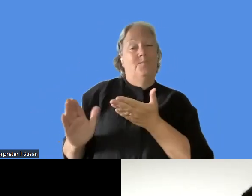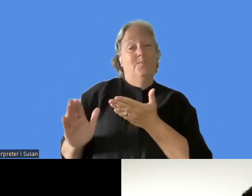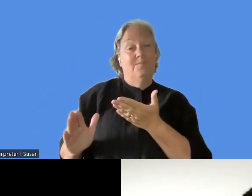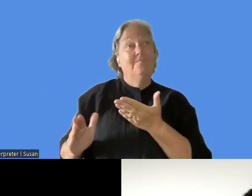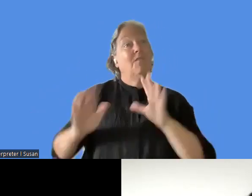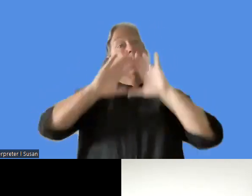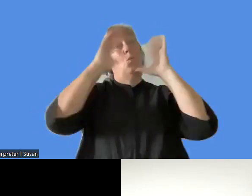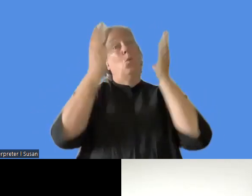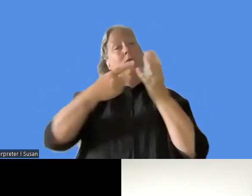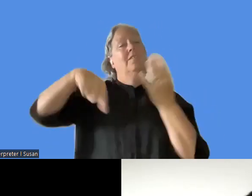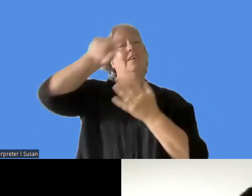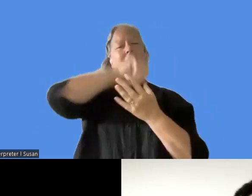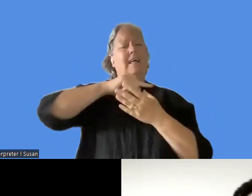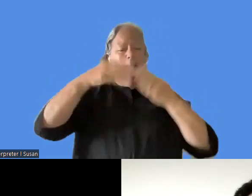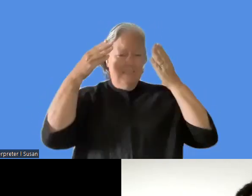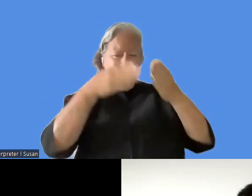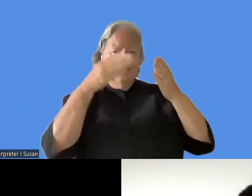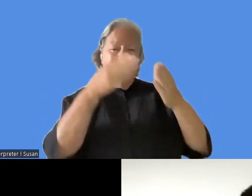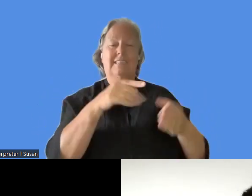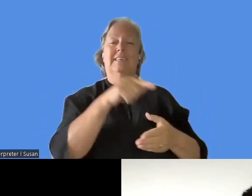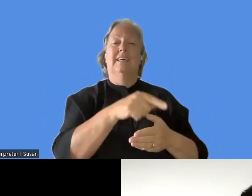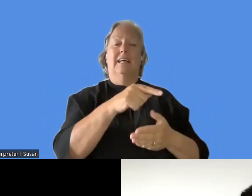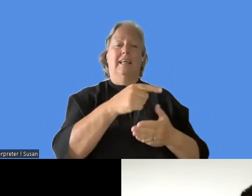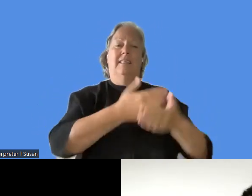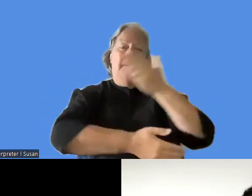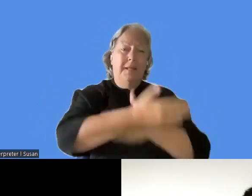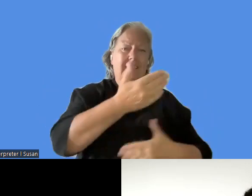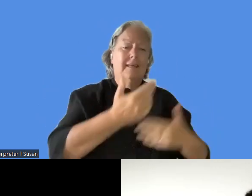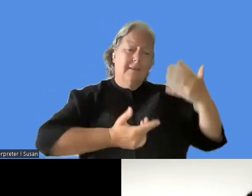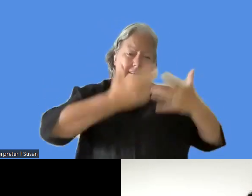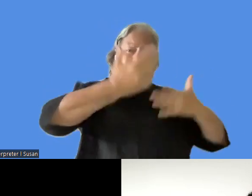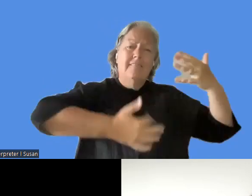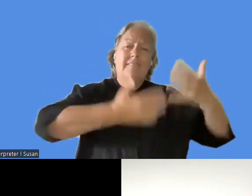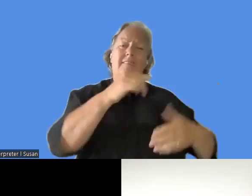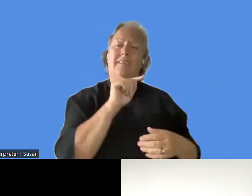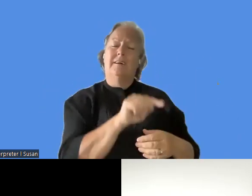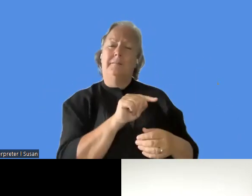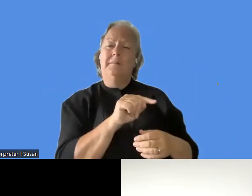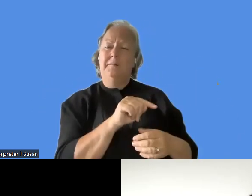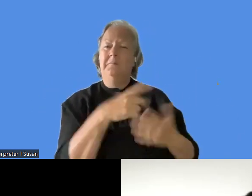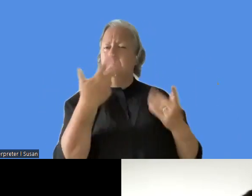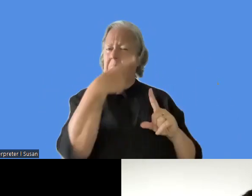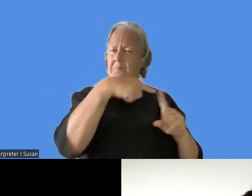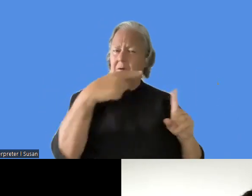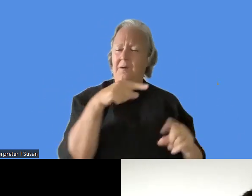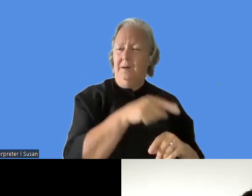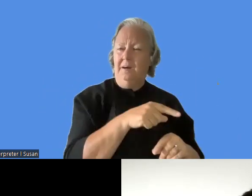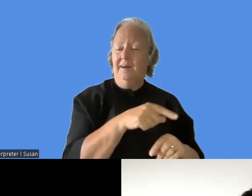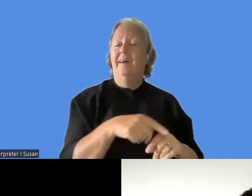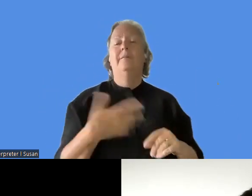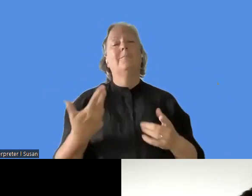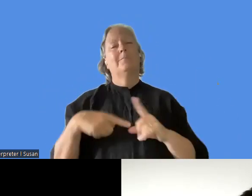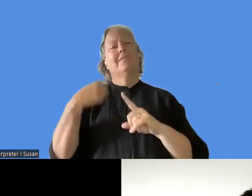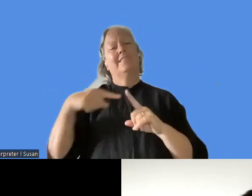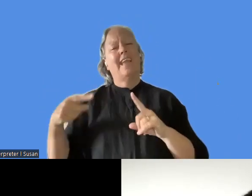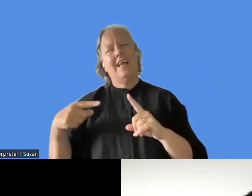pay more attention to disability statistics, the disability statistics systems are gradually being established and data have become more and more